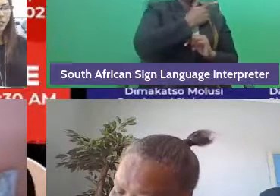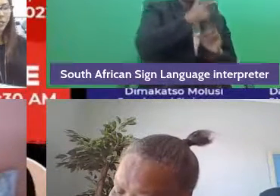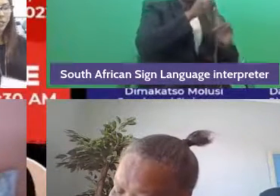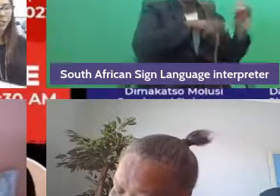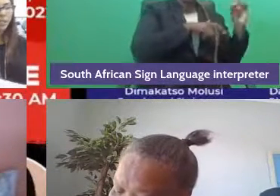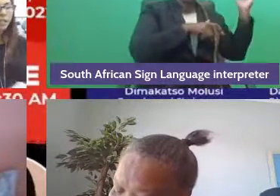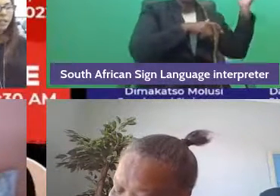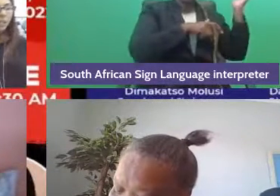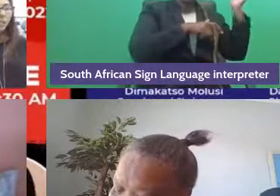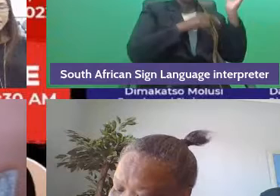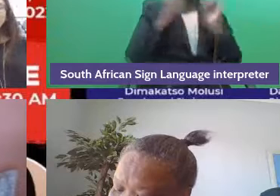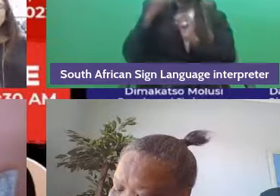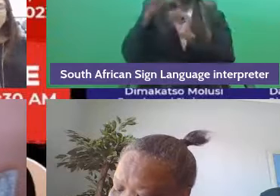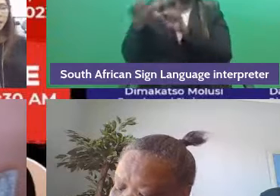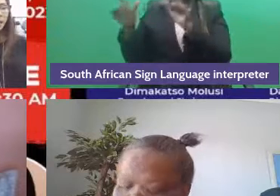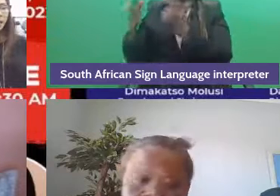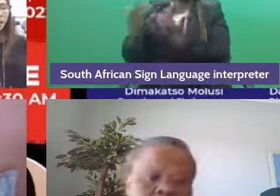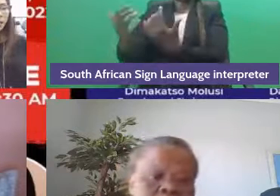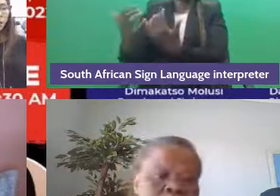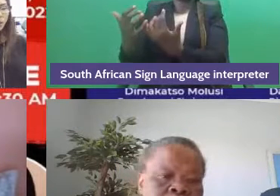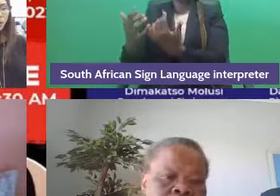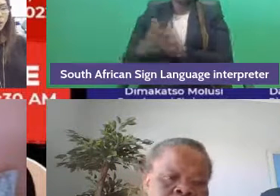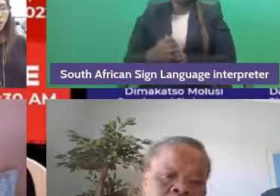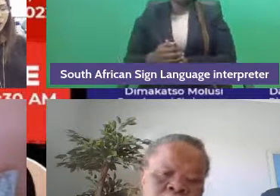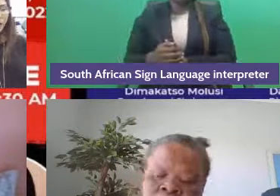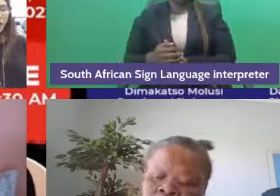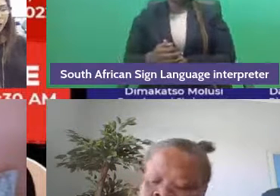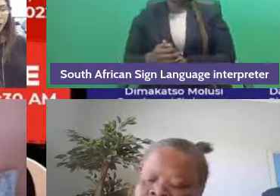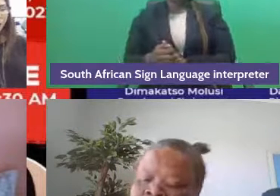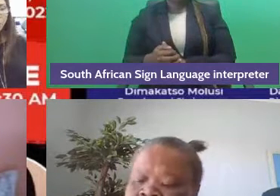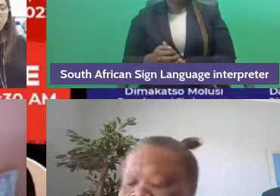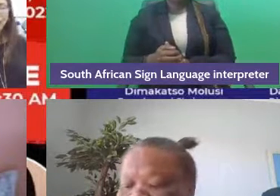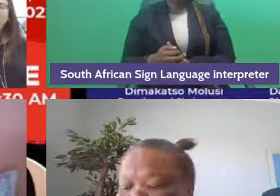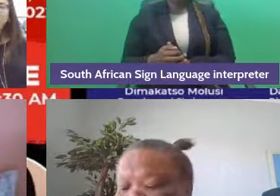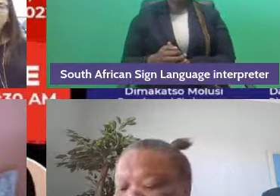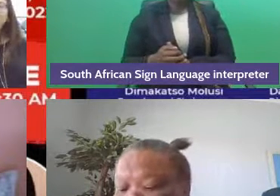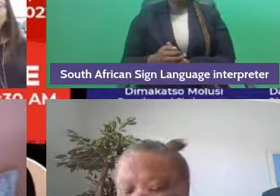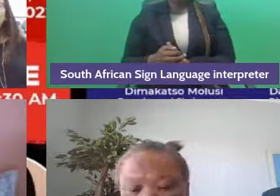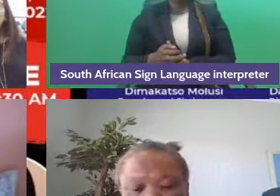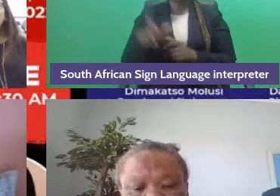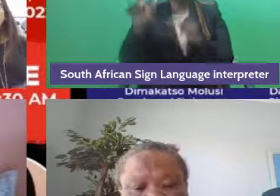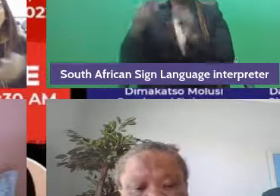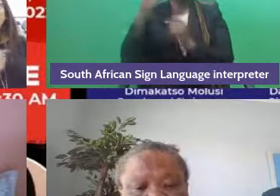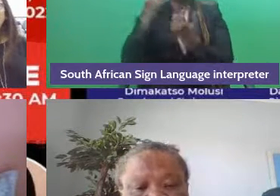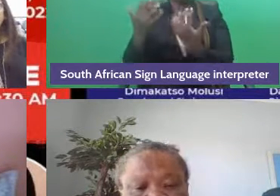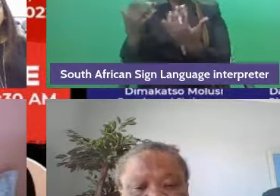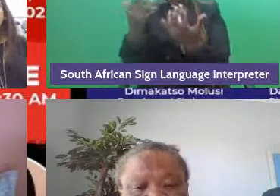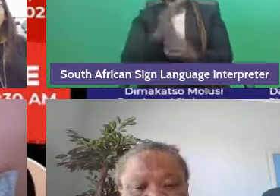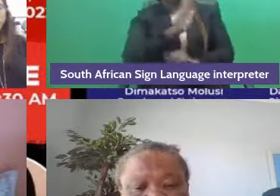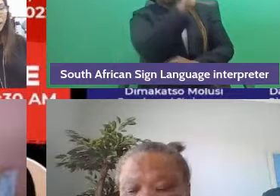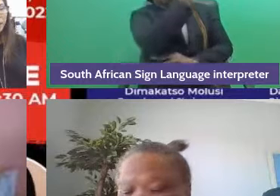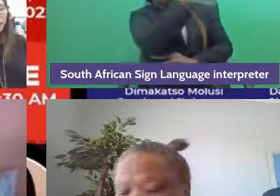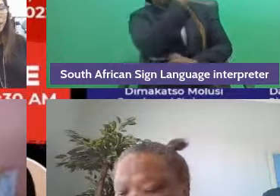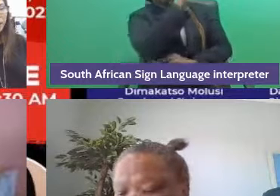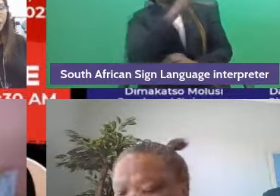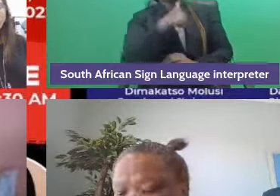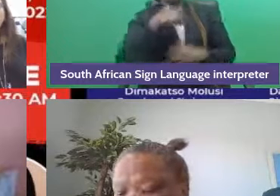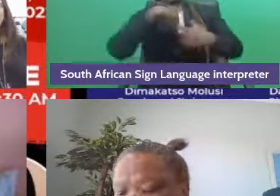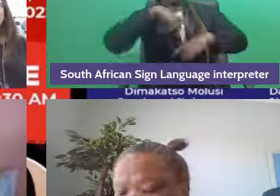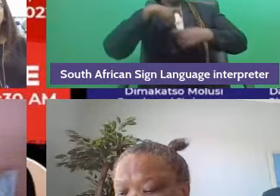deaf attendees. The attendees are then also engaged with the presenters in order to share their own